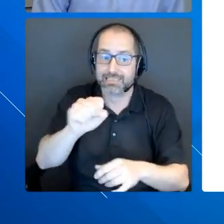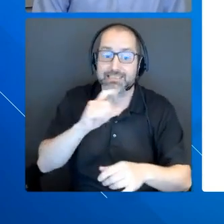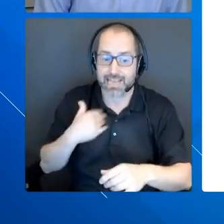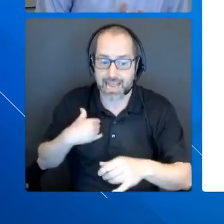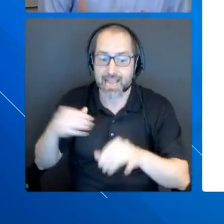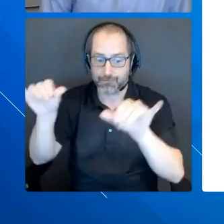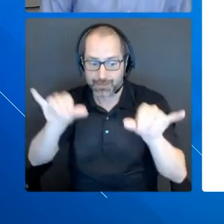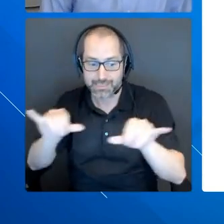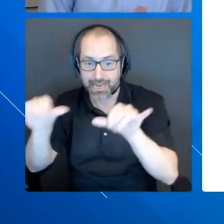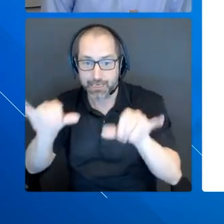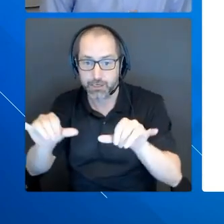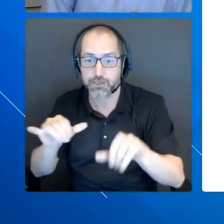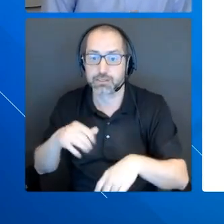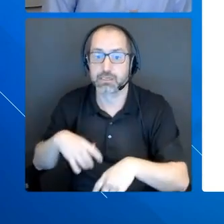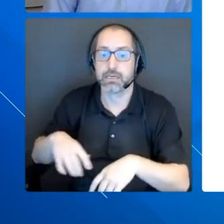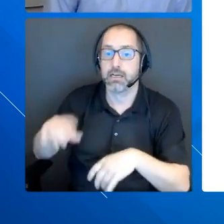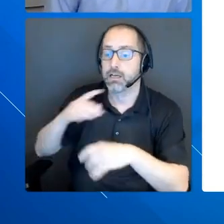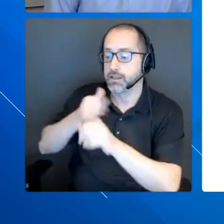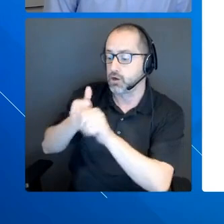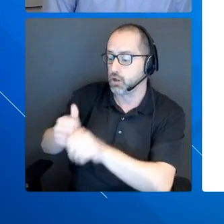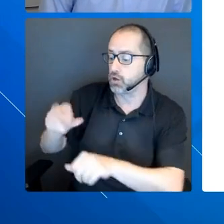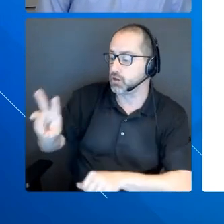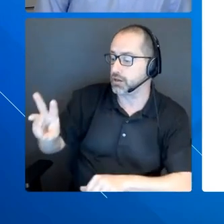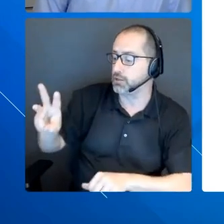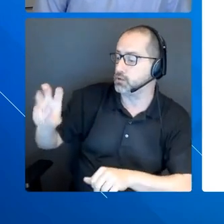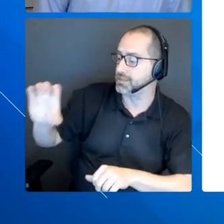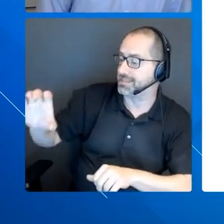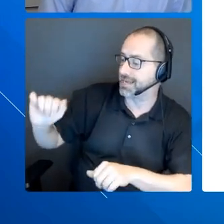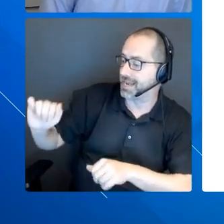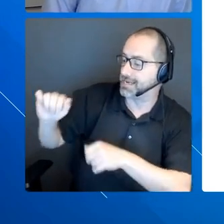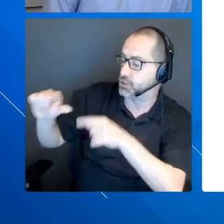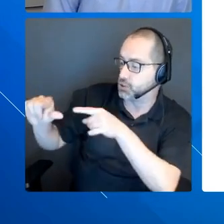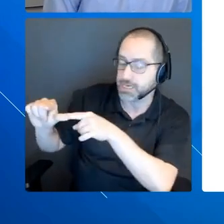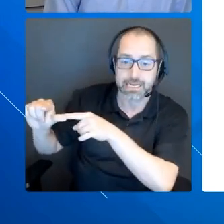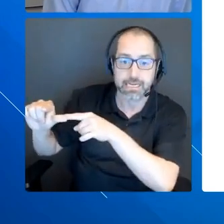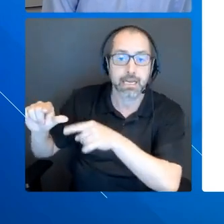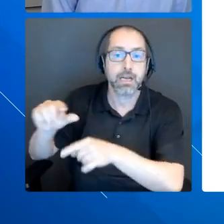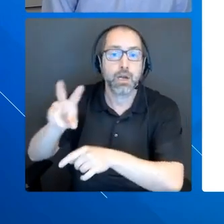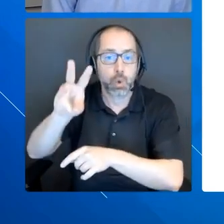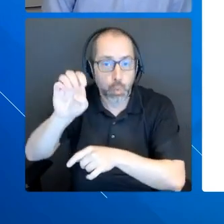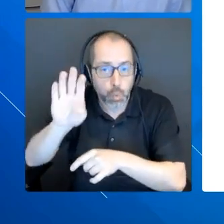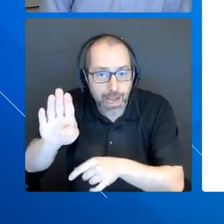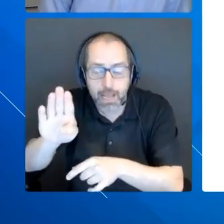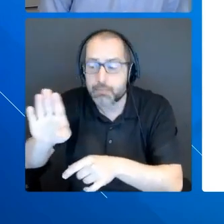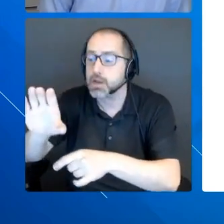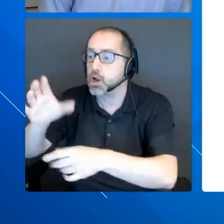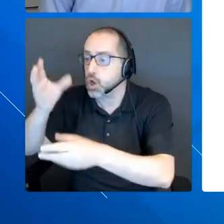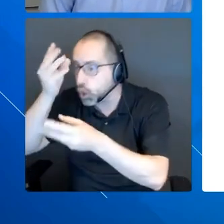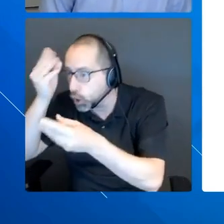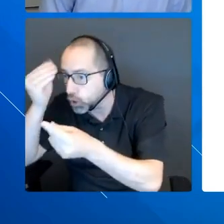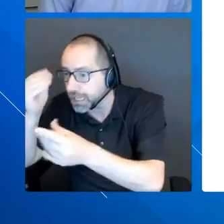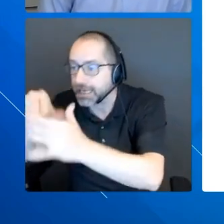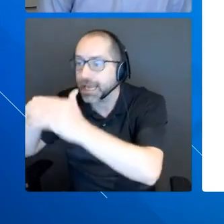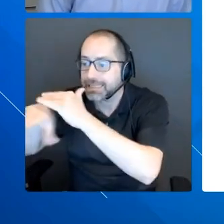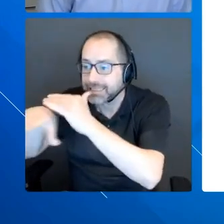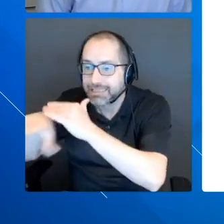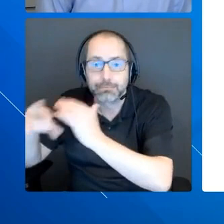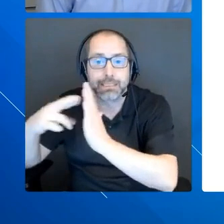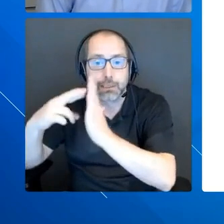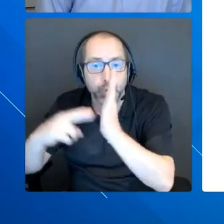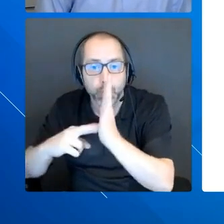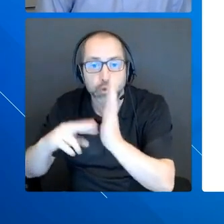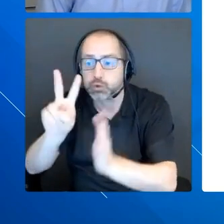follows WCAG, or WCAG, WCAG, the Web Content Accessibility Guidelines 2.1